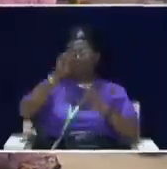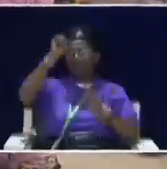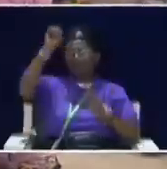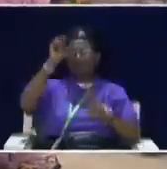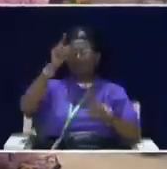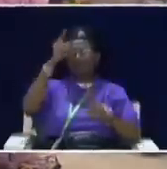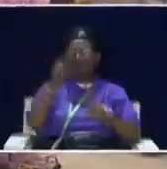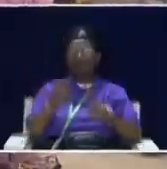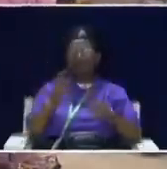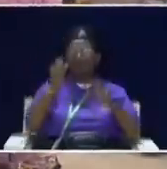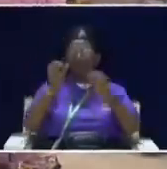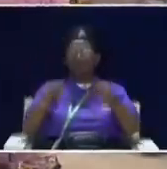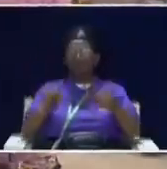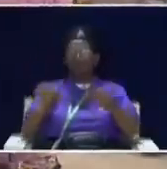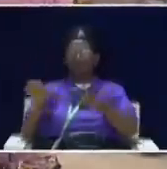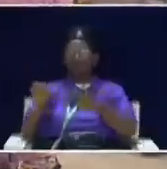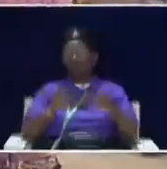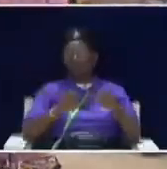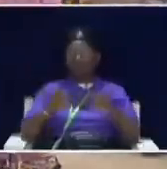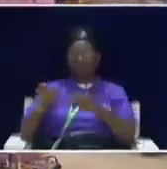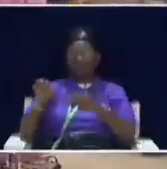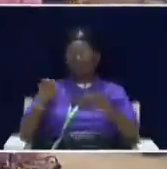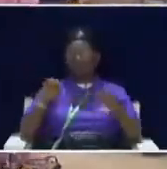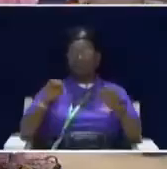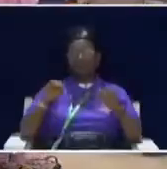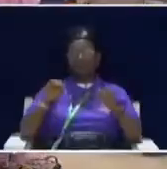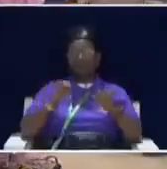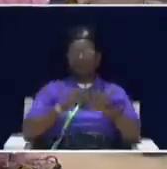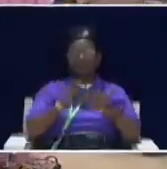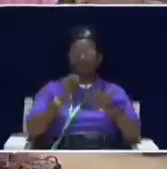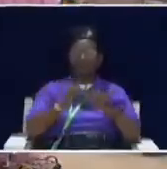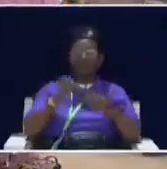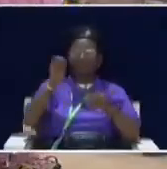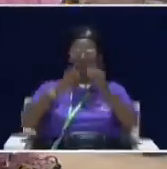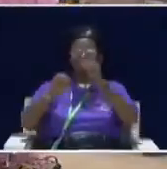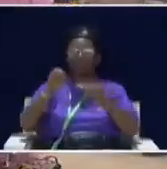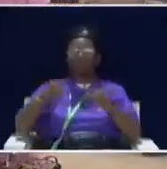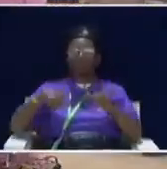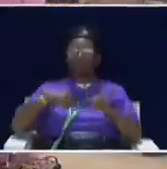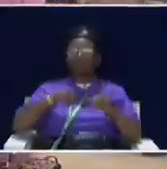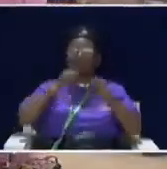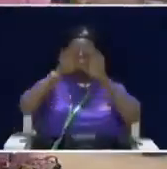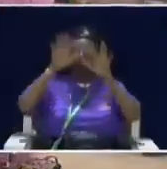do. Oh, we bless you, Lord.